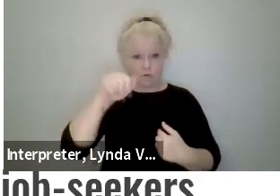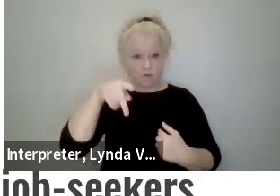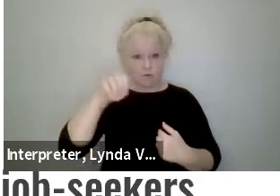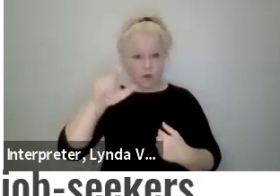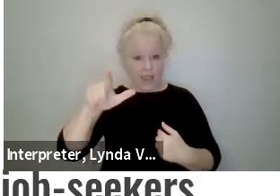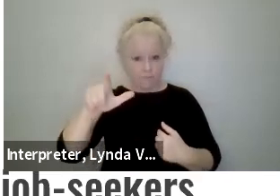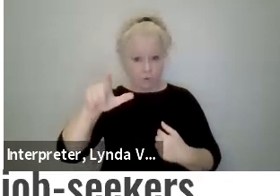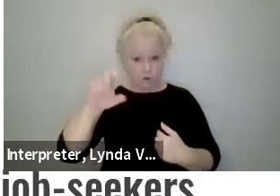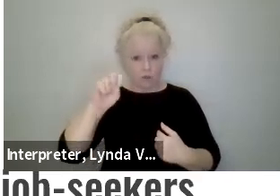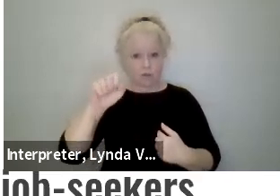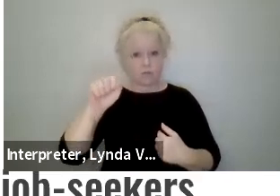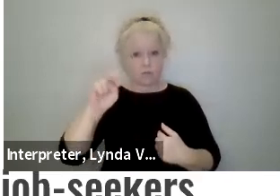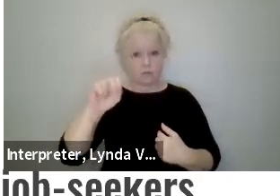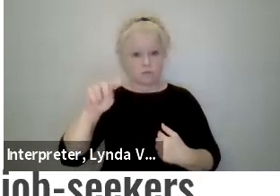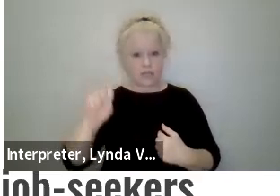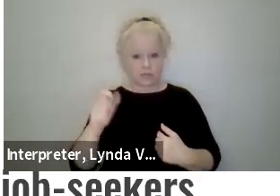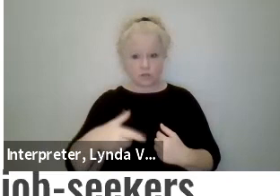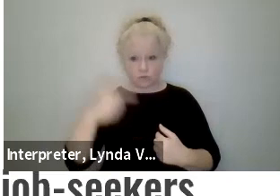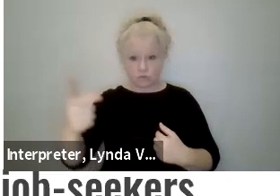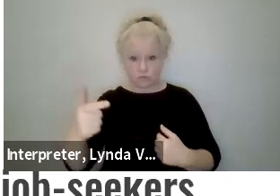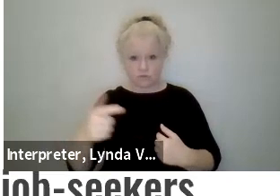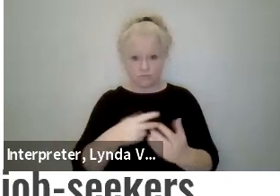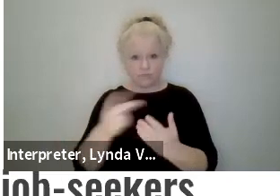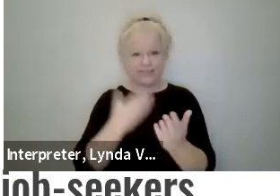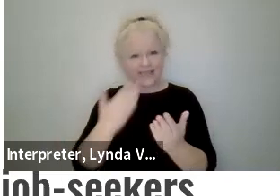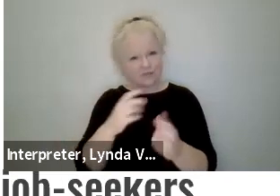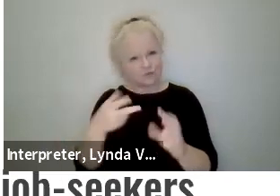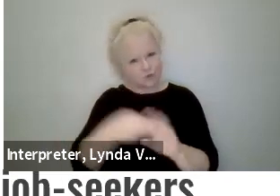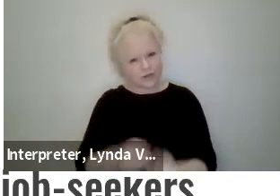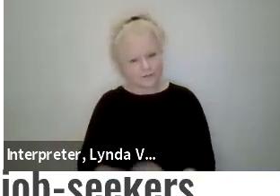Employment Services, for the rest of the program. And thank you all for joining us.